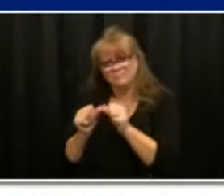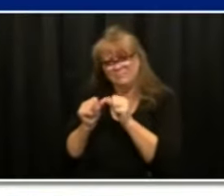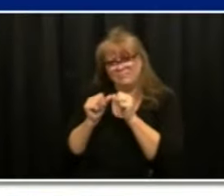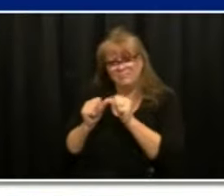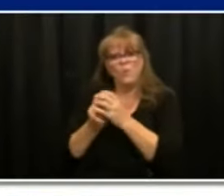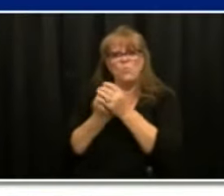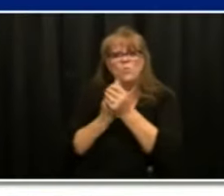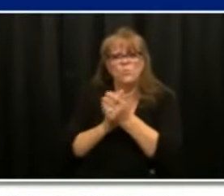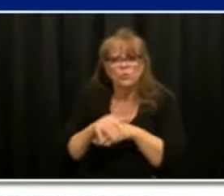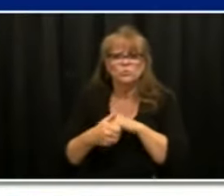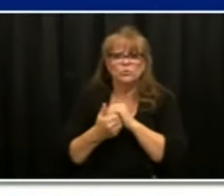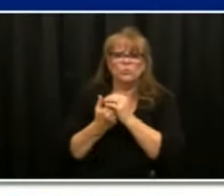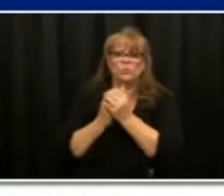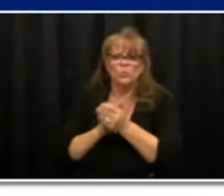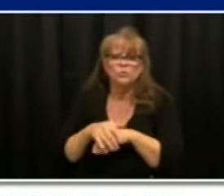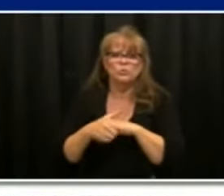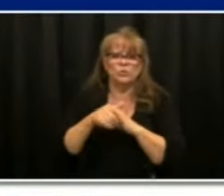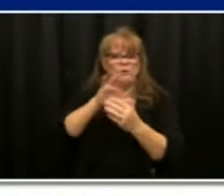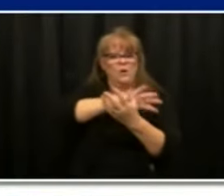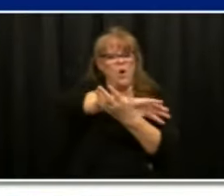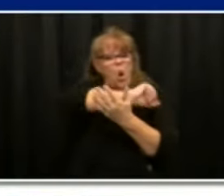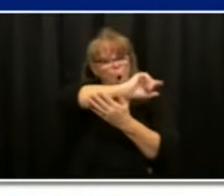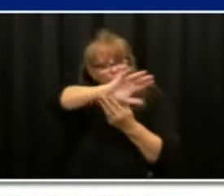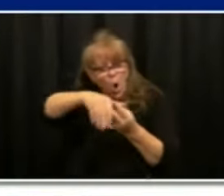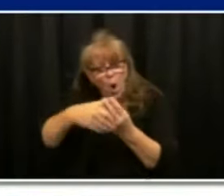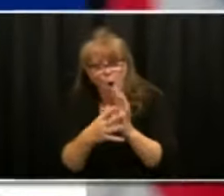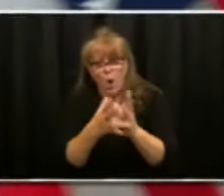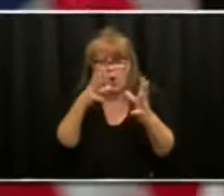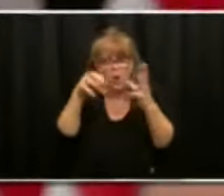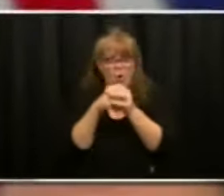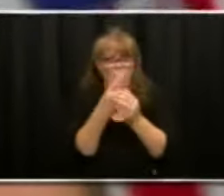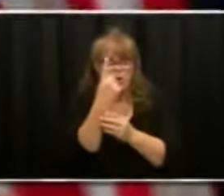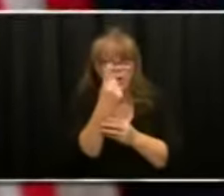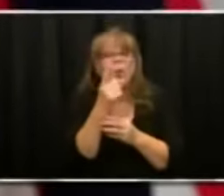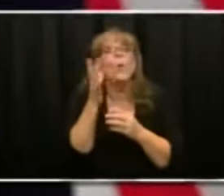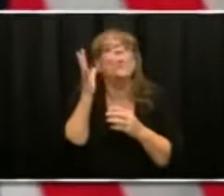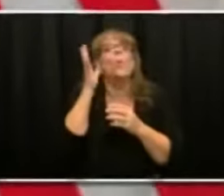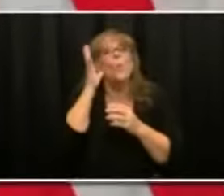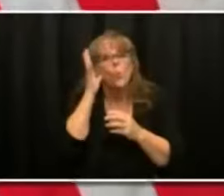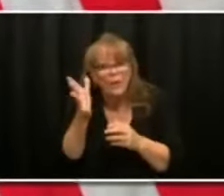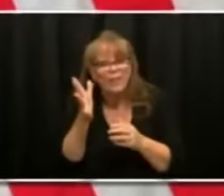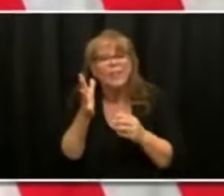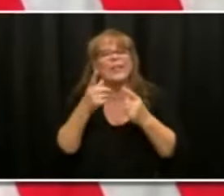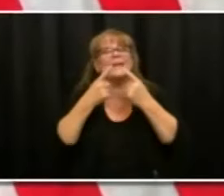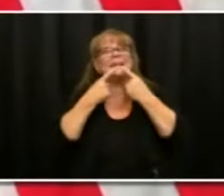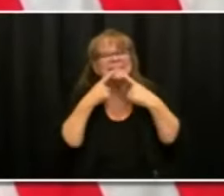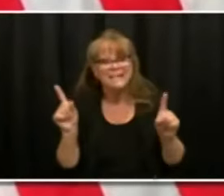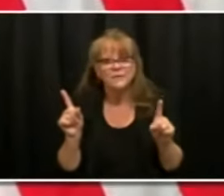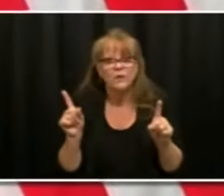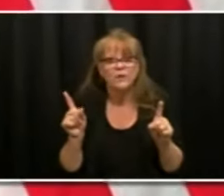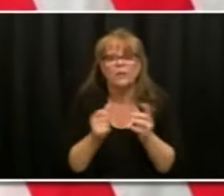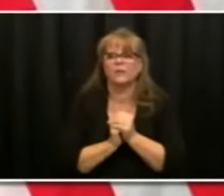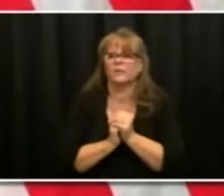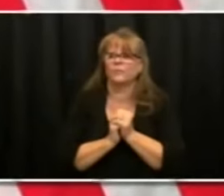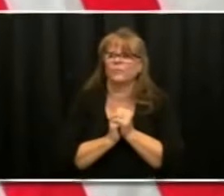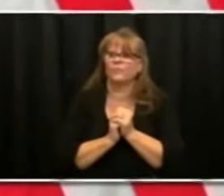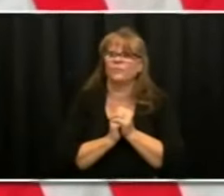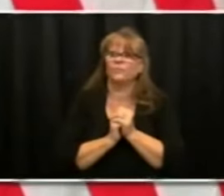Thank you. Back to the Governor. Thank you, Dr. Herlihy. And just to be clear, so people know, there is no